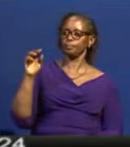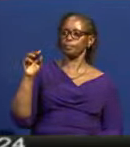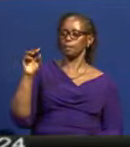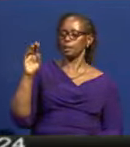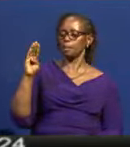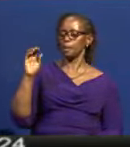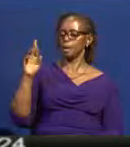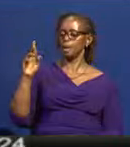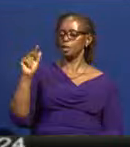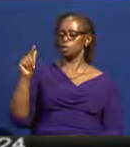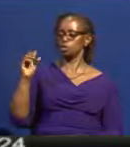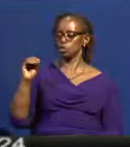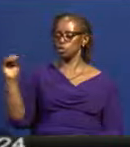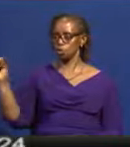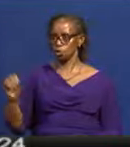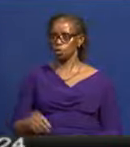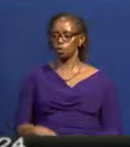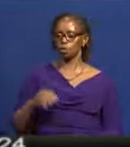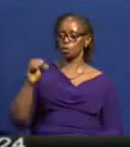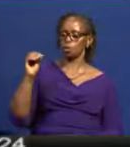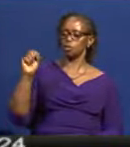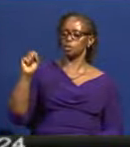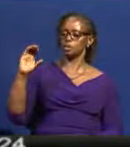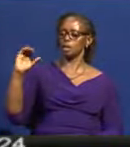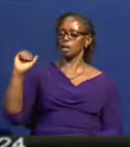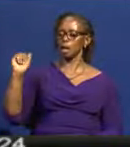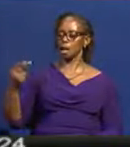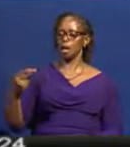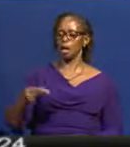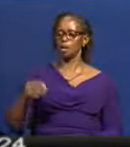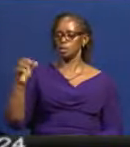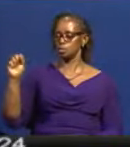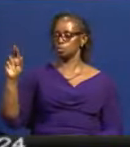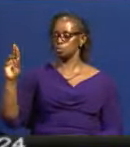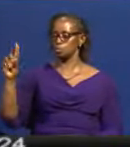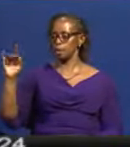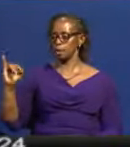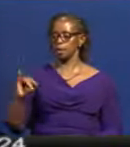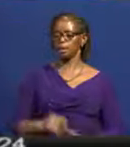Bartow Professor, Oscar K. Sudi,